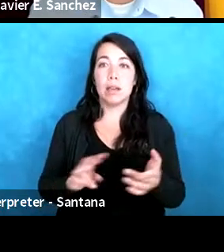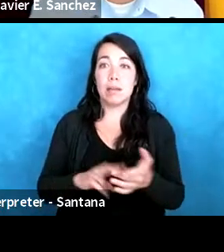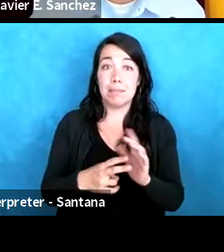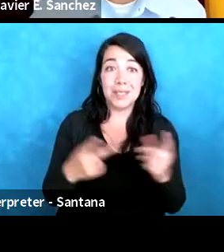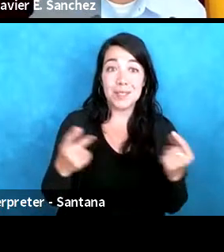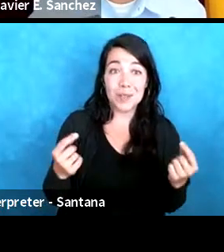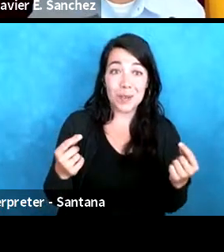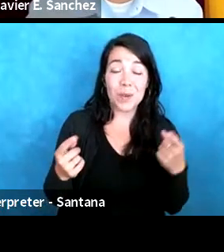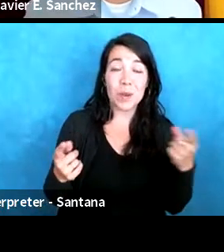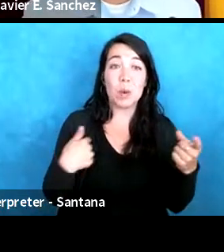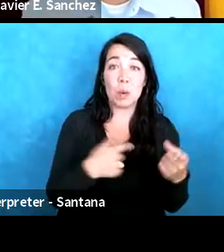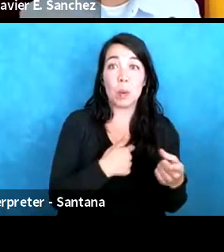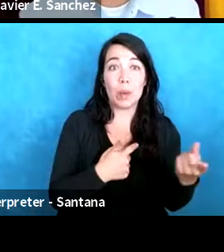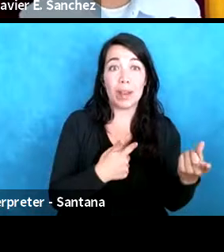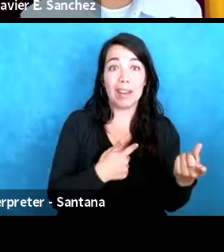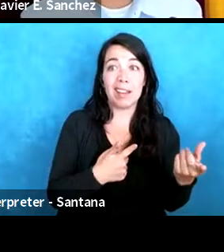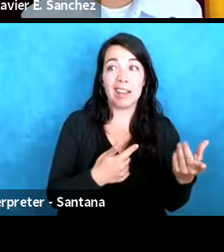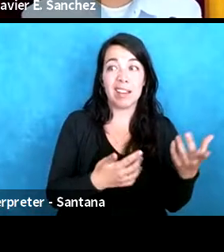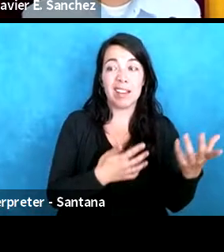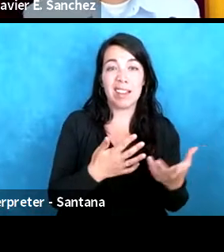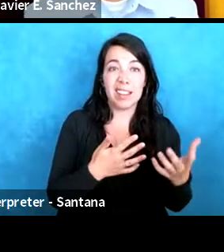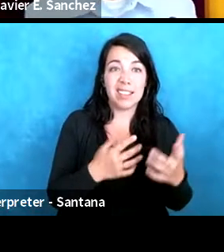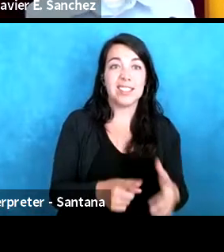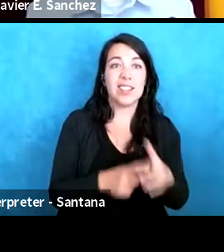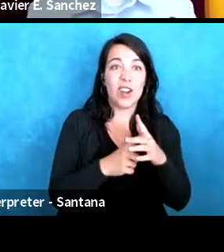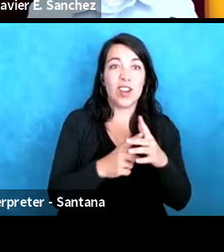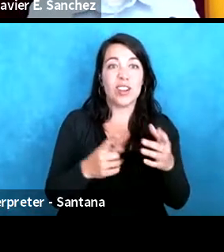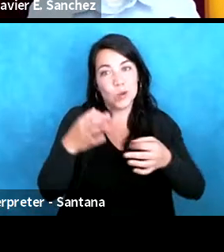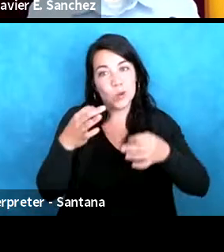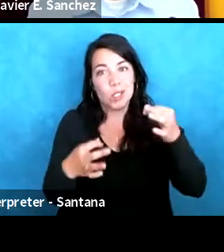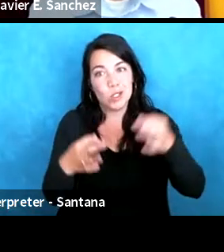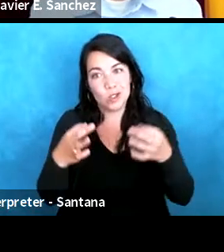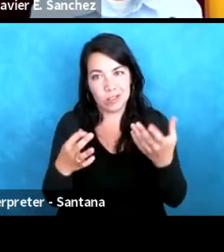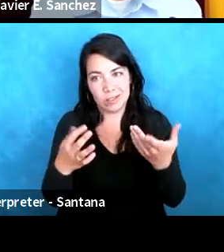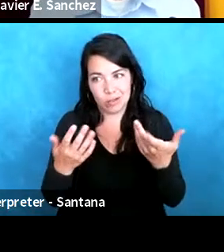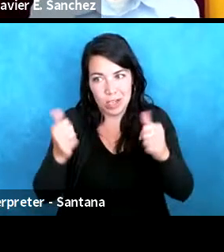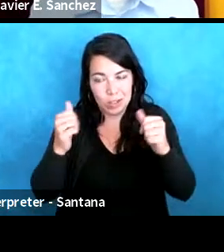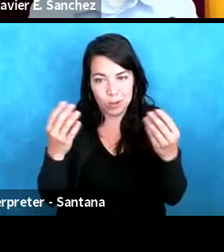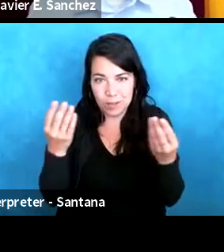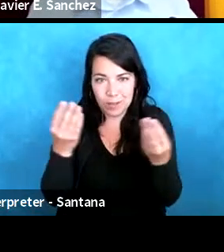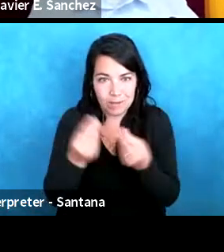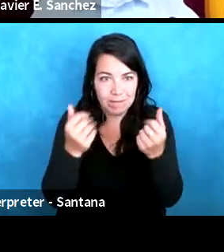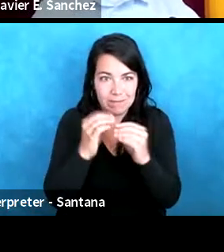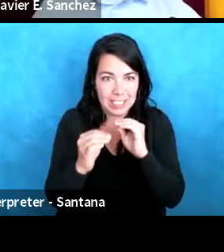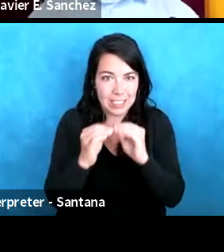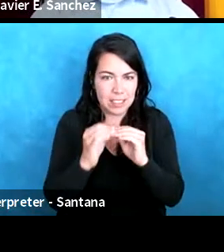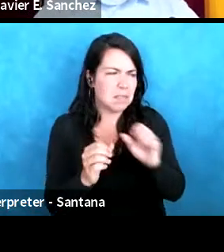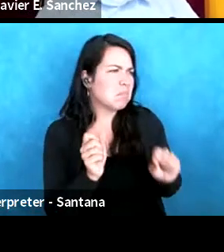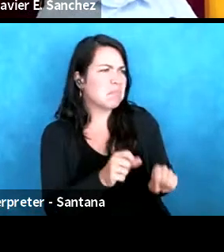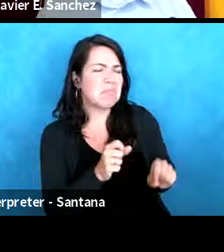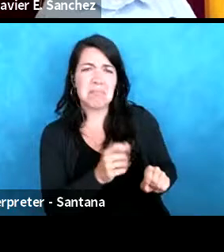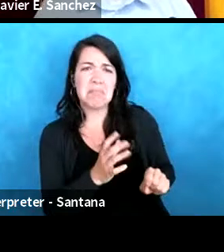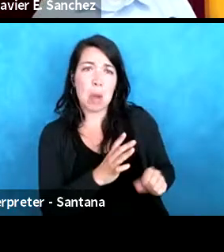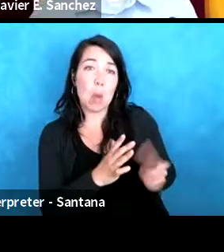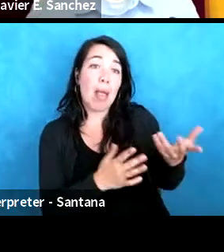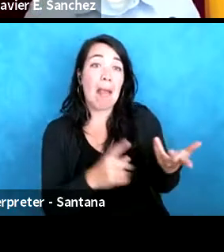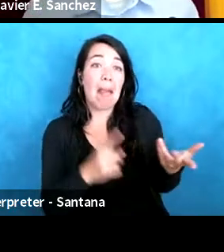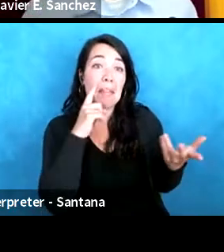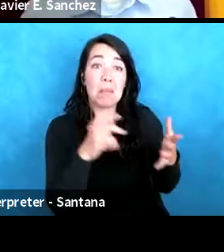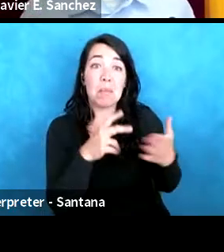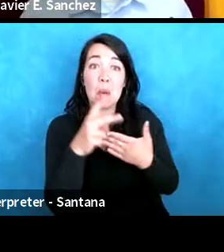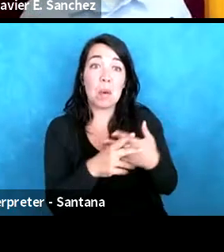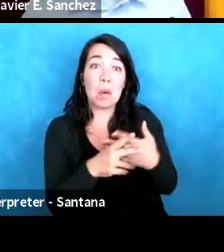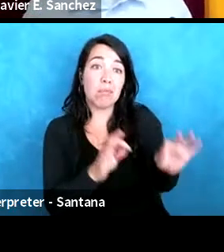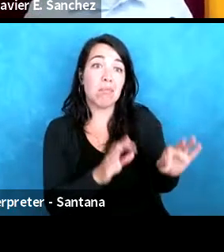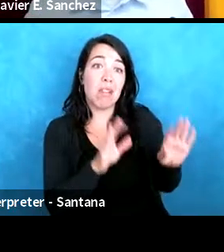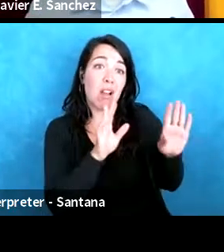remedies. Okay. I mean, I think it's a great idea. I think the community can stand to get some cleanup, right, and some trash removal and things